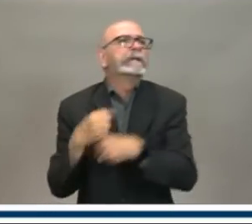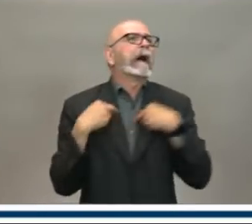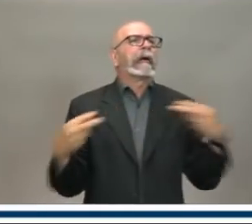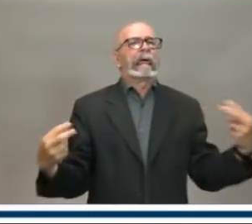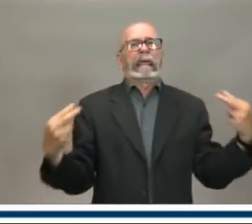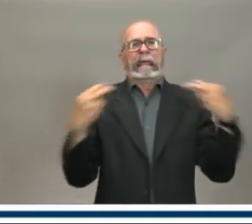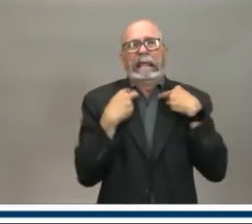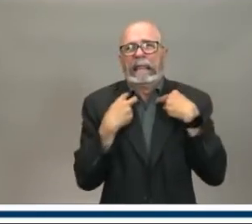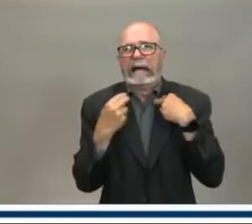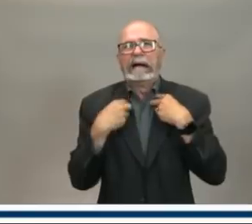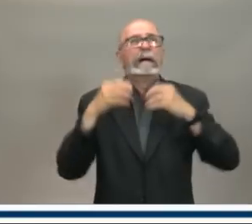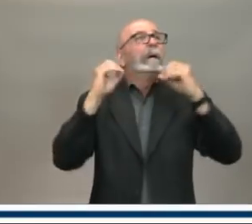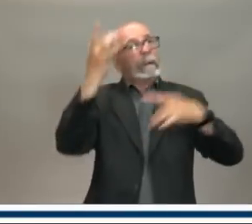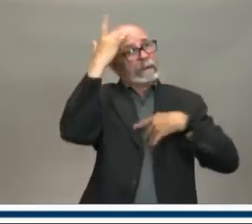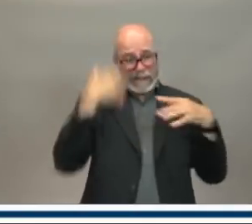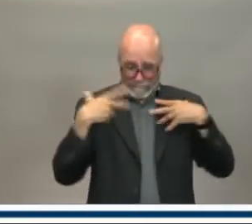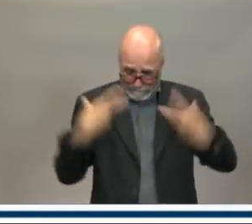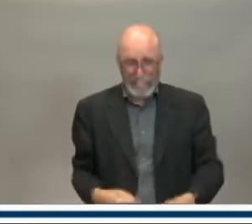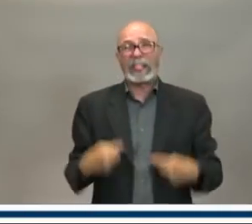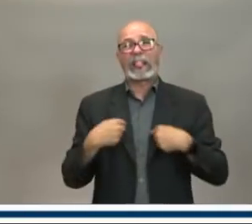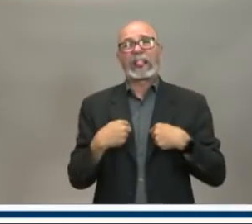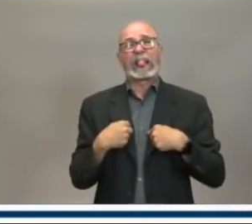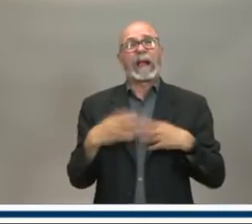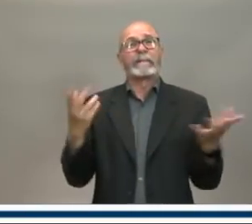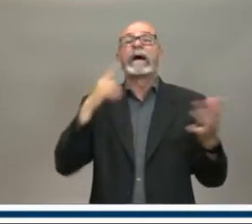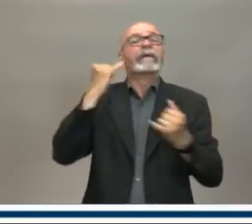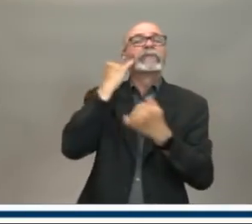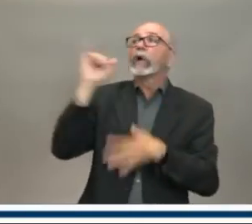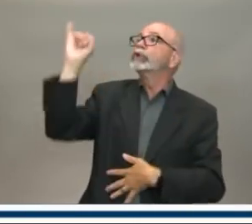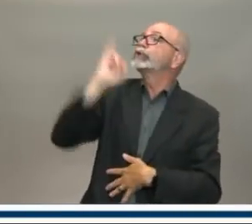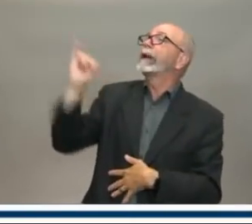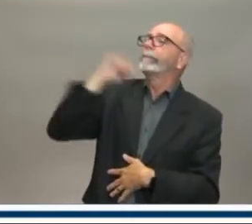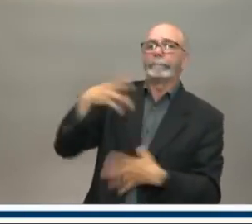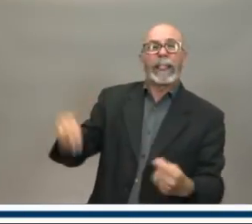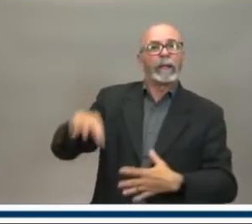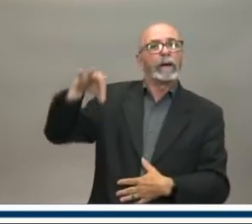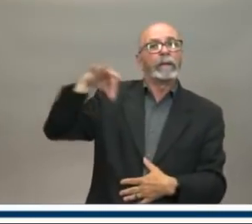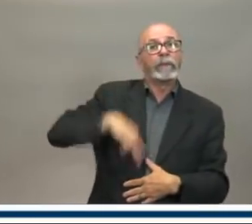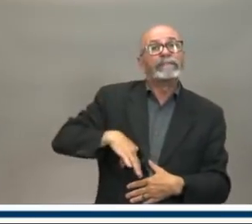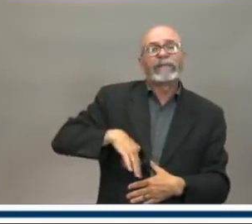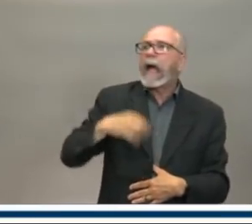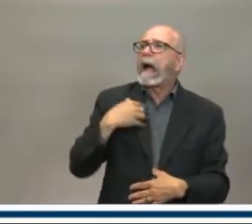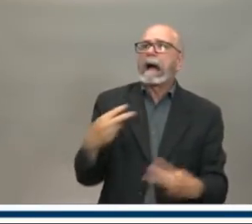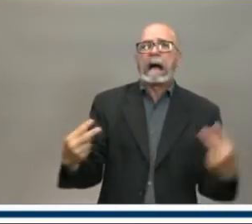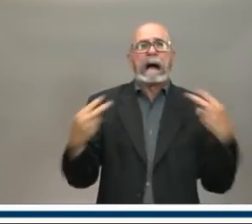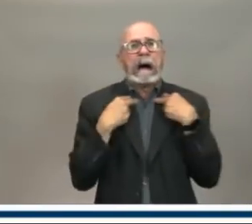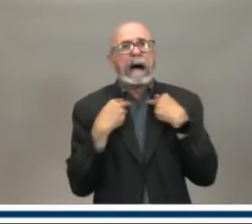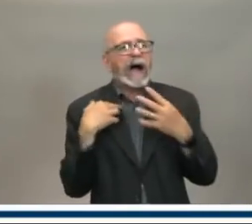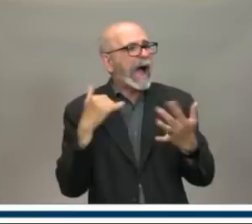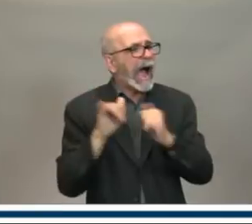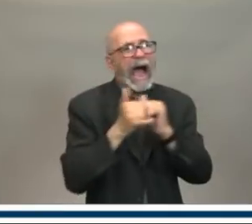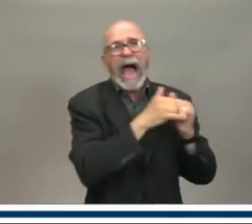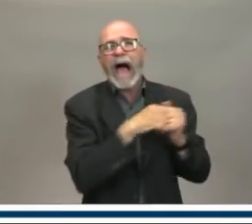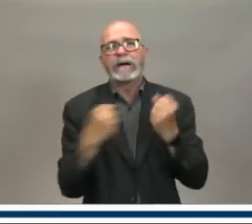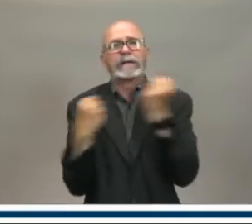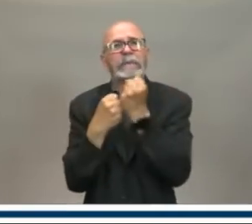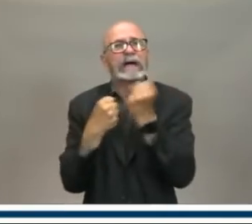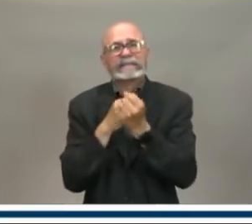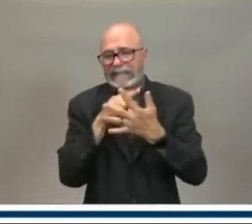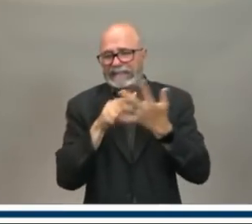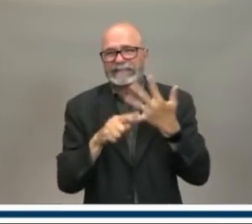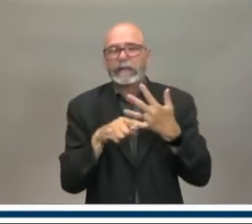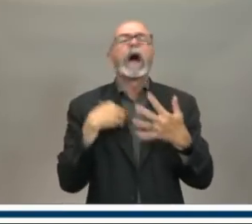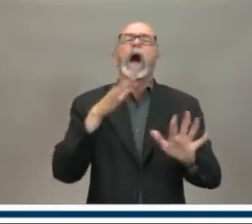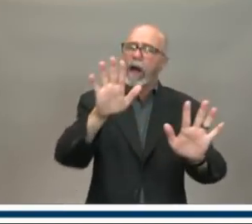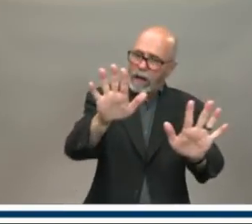their kids go to school because they have to go to work. Lots and lots of reasons. So we need to look at this. There's lots of elements to this, but a